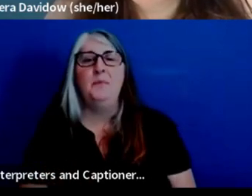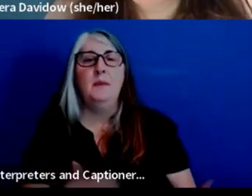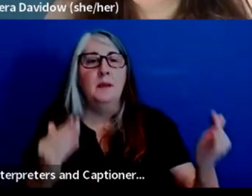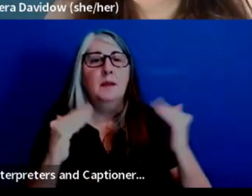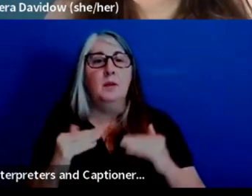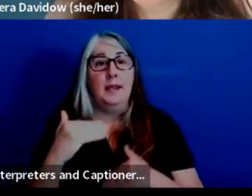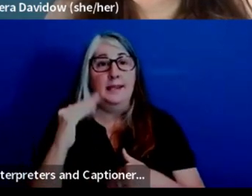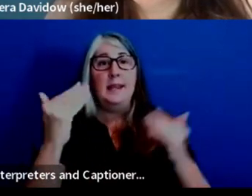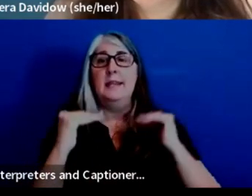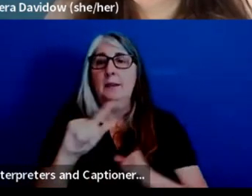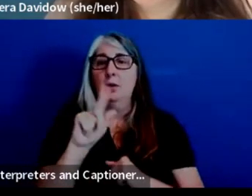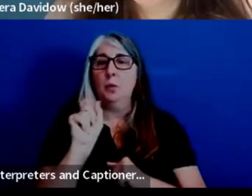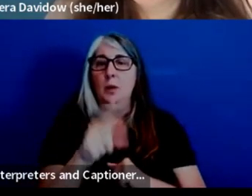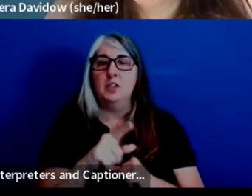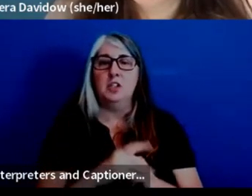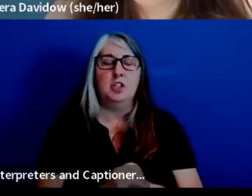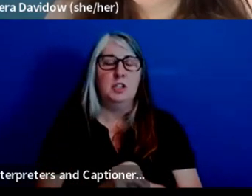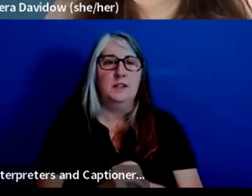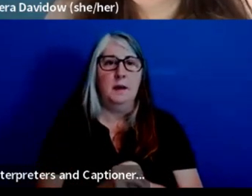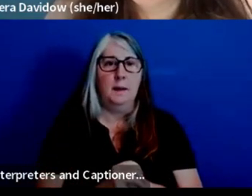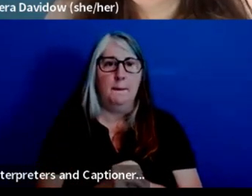Next question.